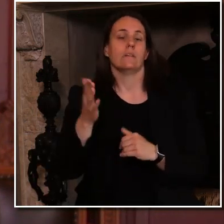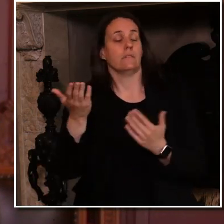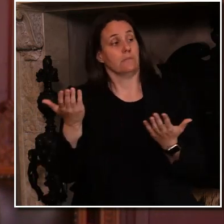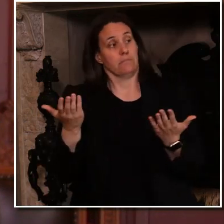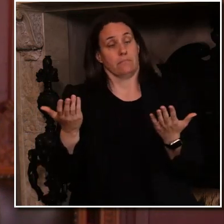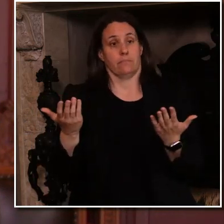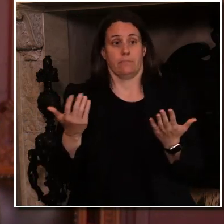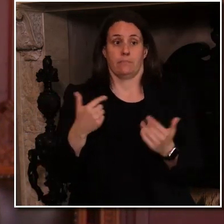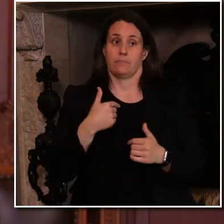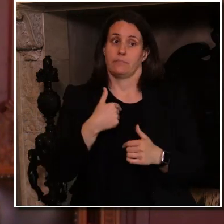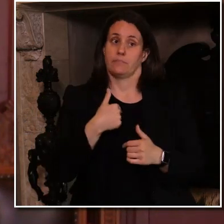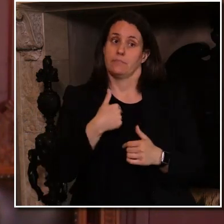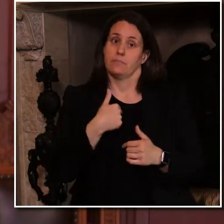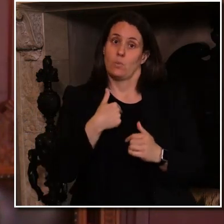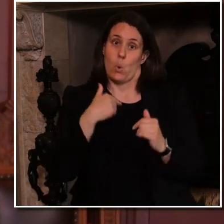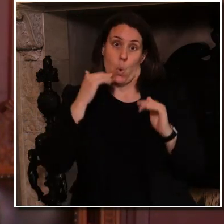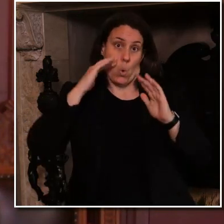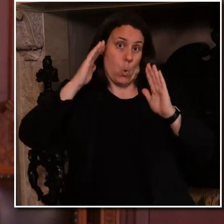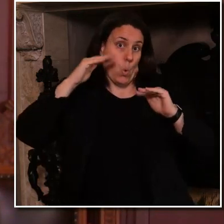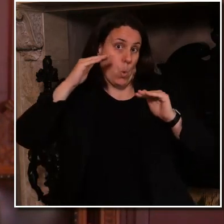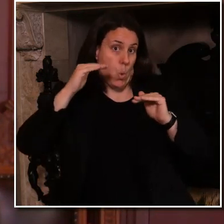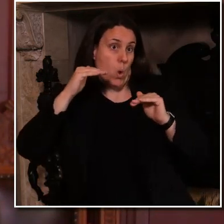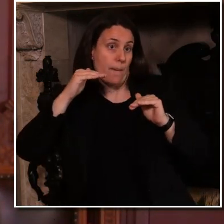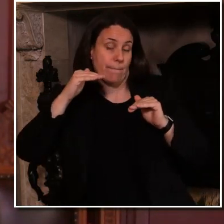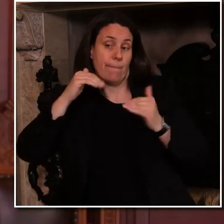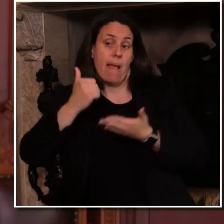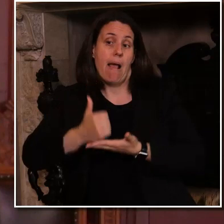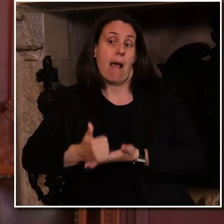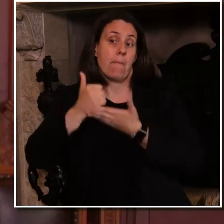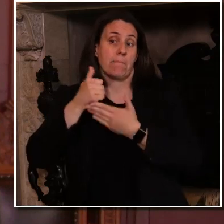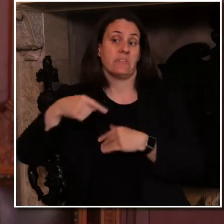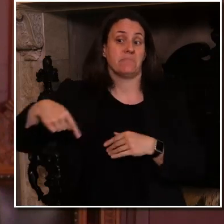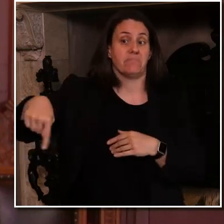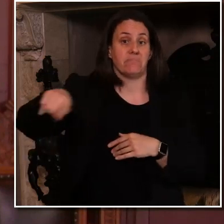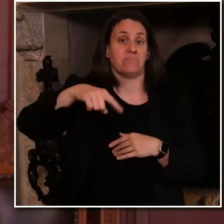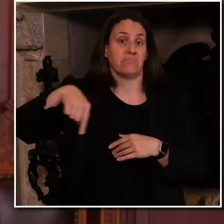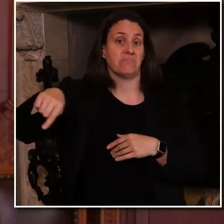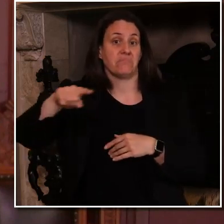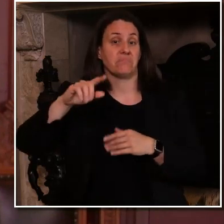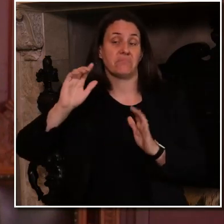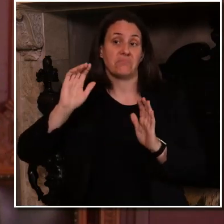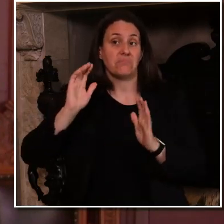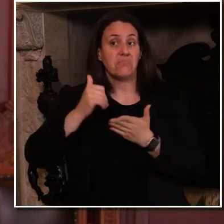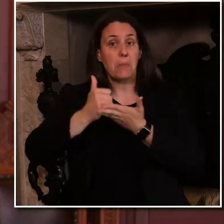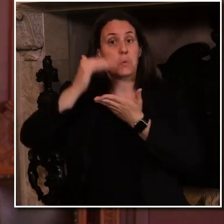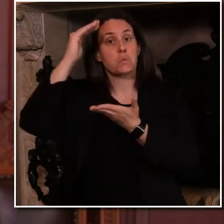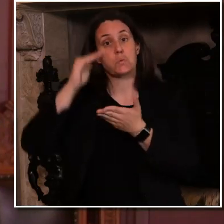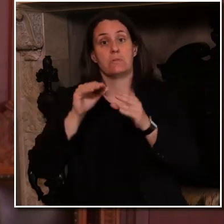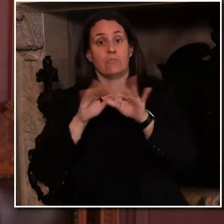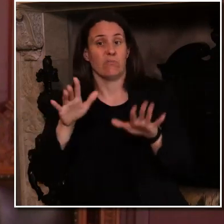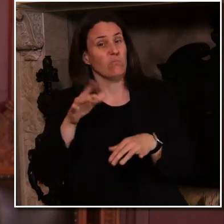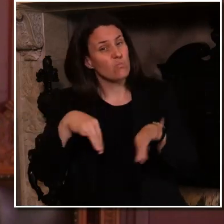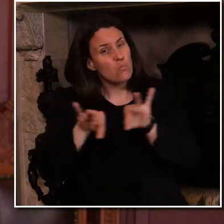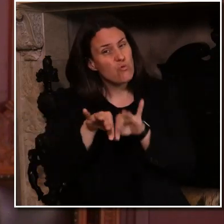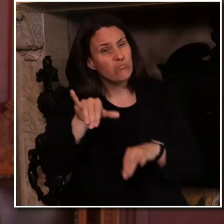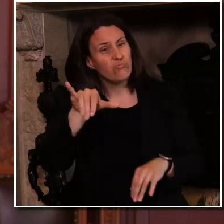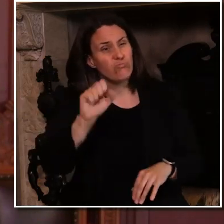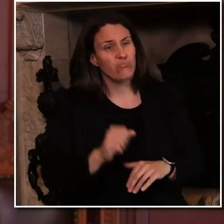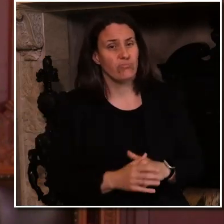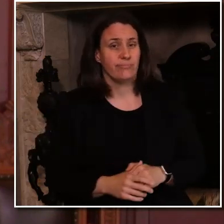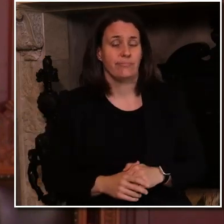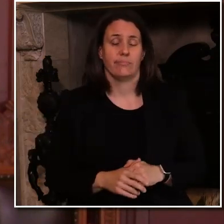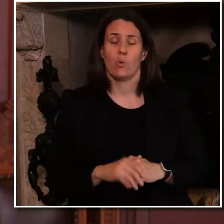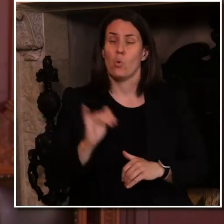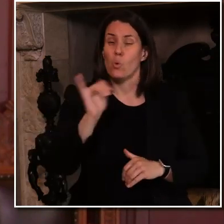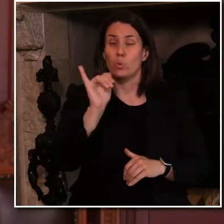mask piece goes into place, but also, frankly, lots of distancing issues too. And so it's